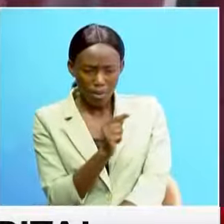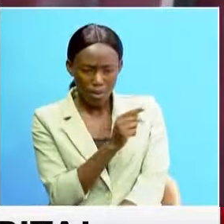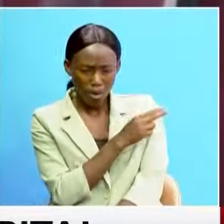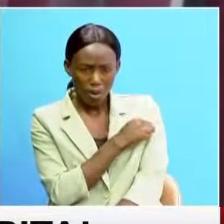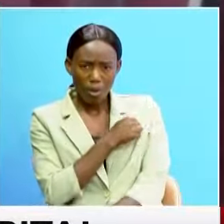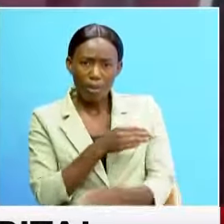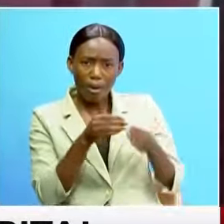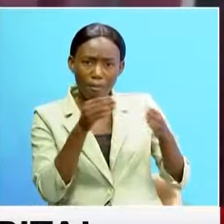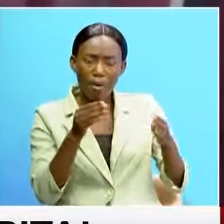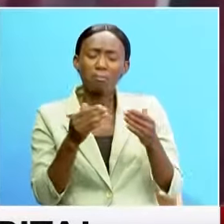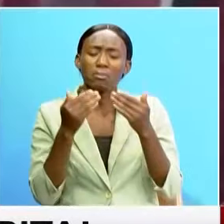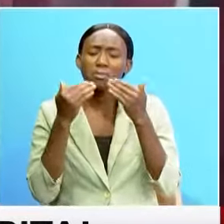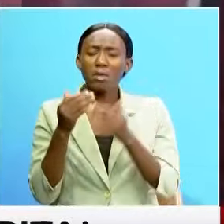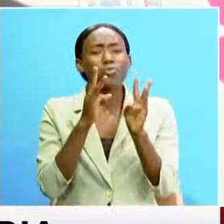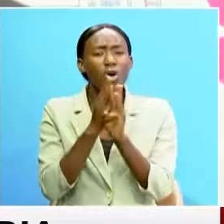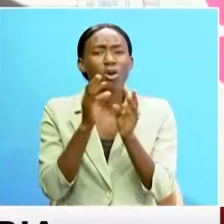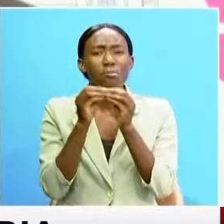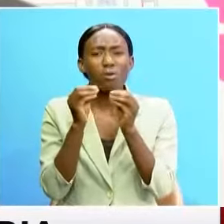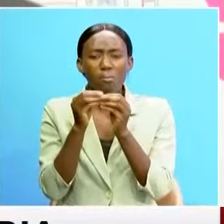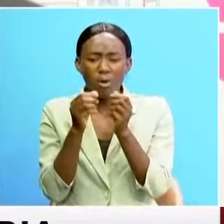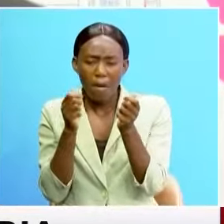new hospitals.